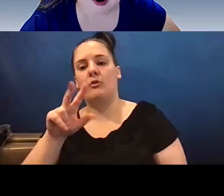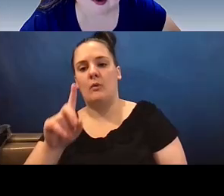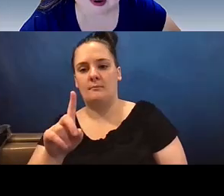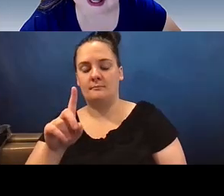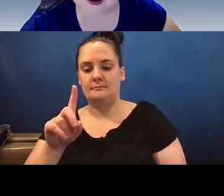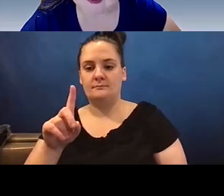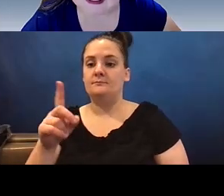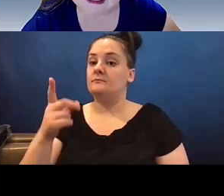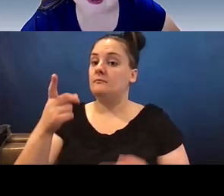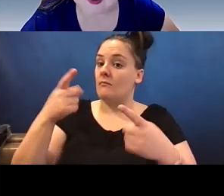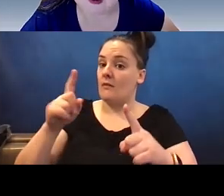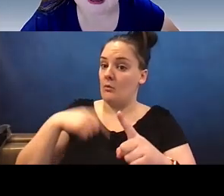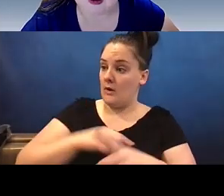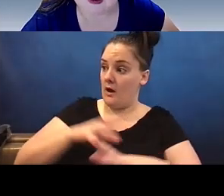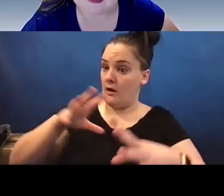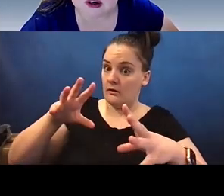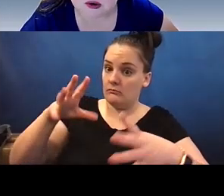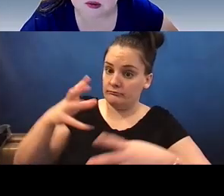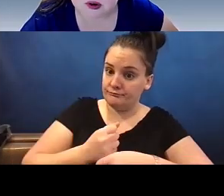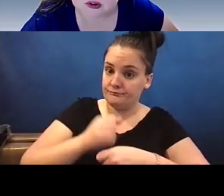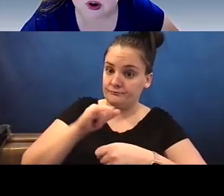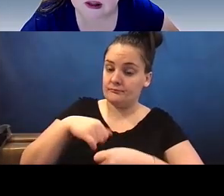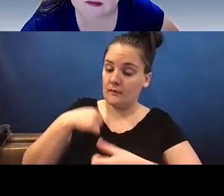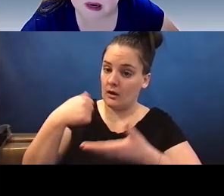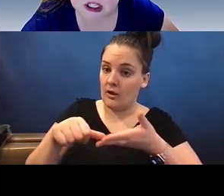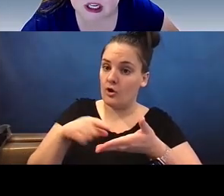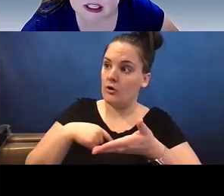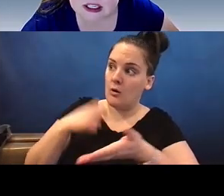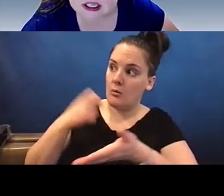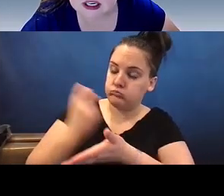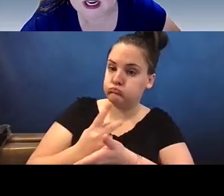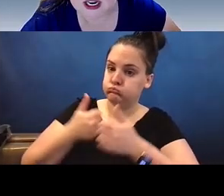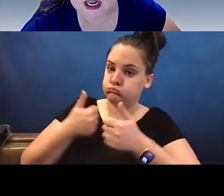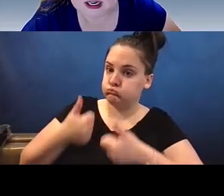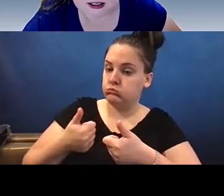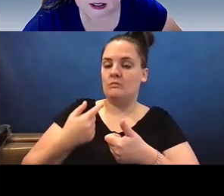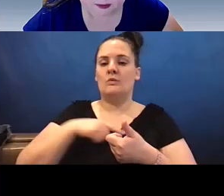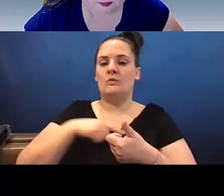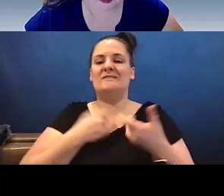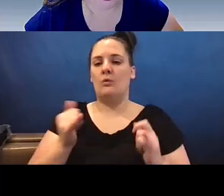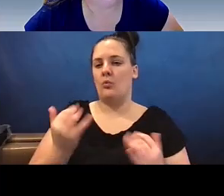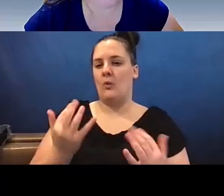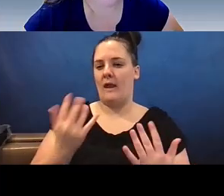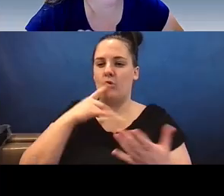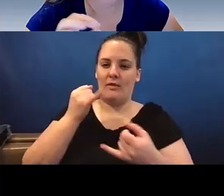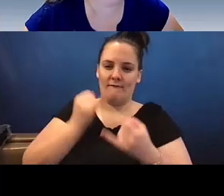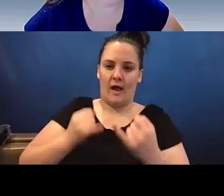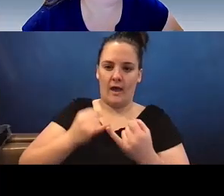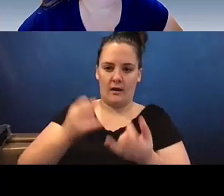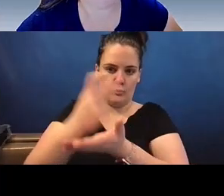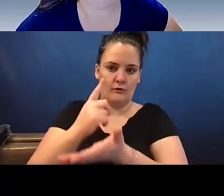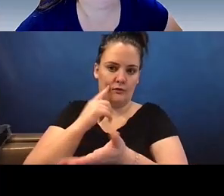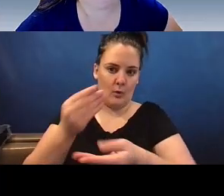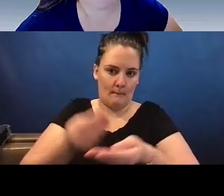we have gotten our award letter, we're still awaiting our final approval on the budget. And